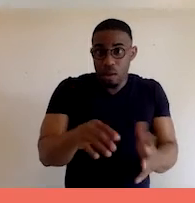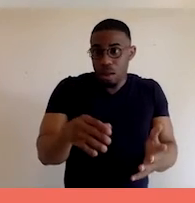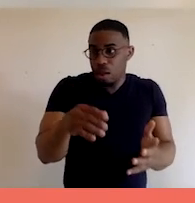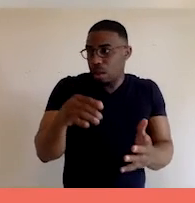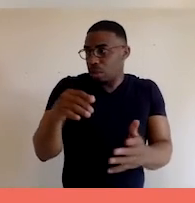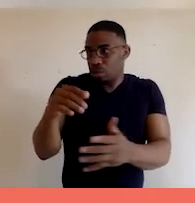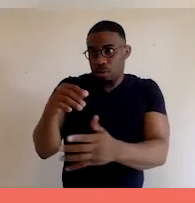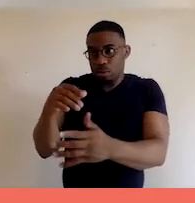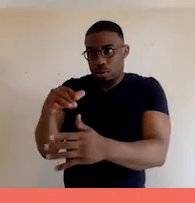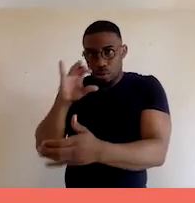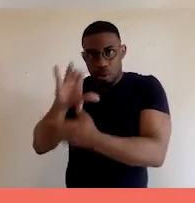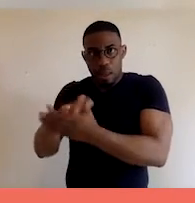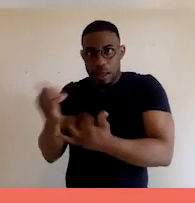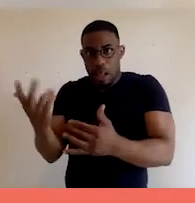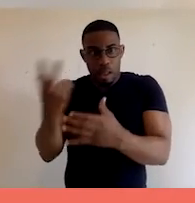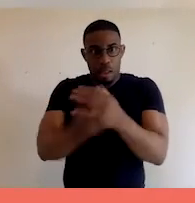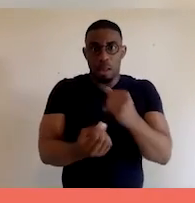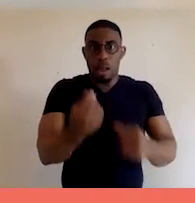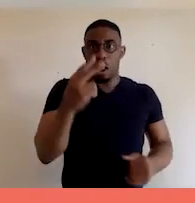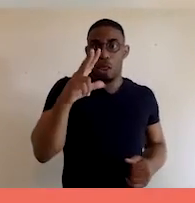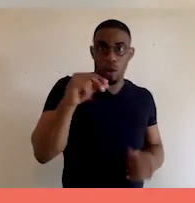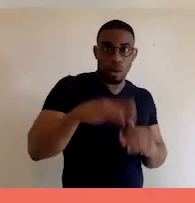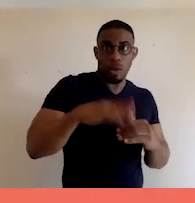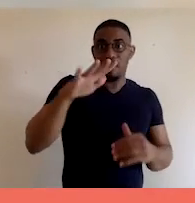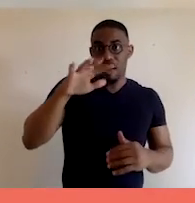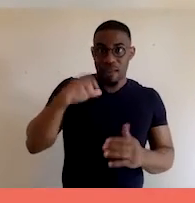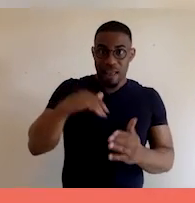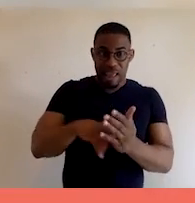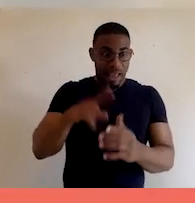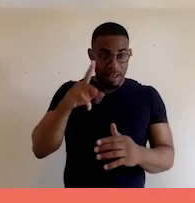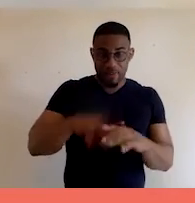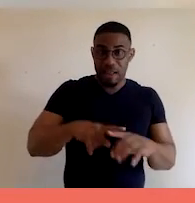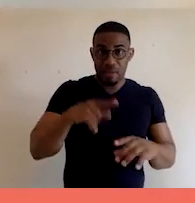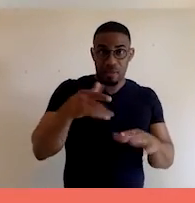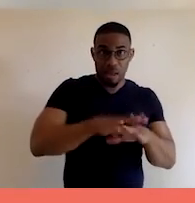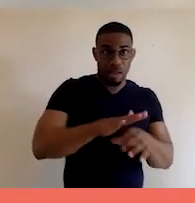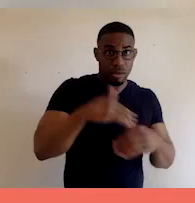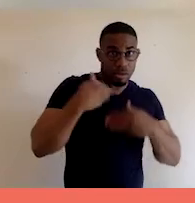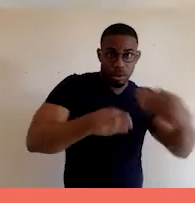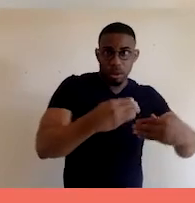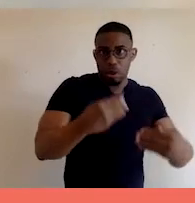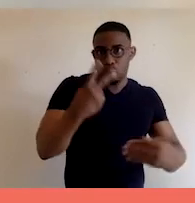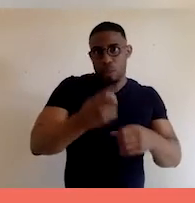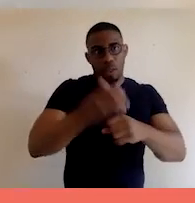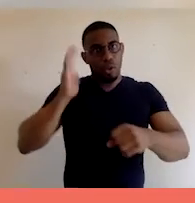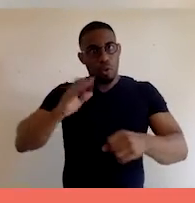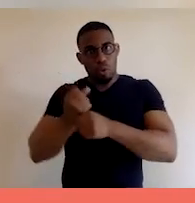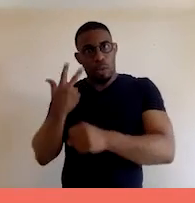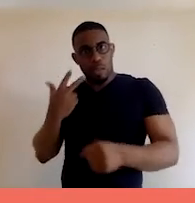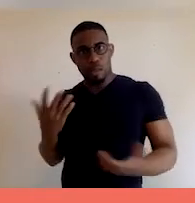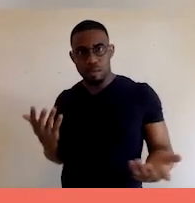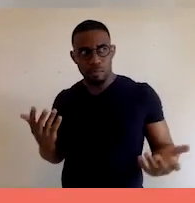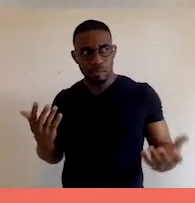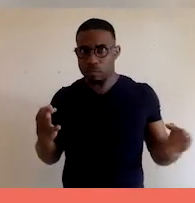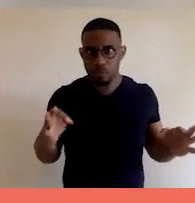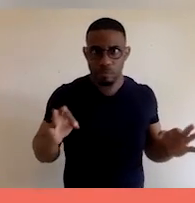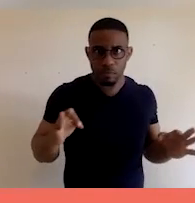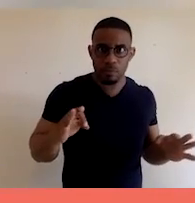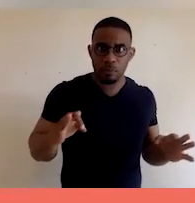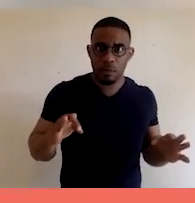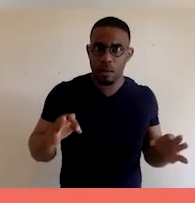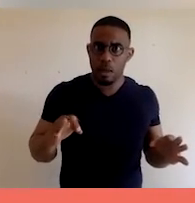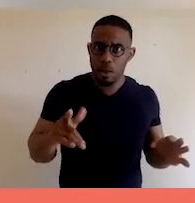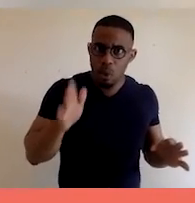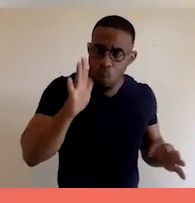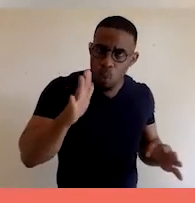gets a job for 50 grand. Your household is now generating 5.5 times the household income it was generating 2 years ago, 3 years ago.